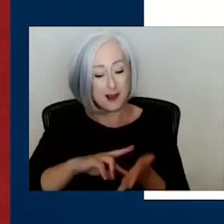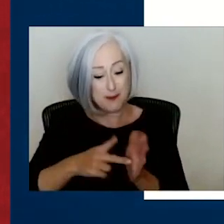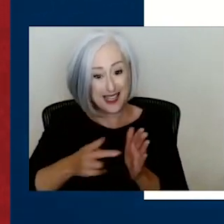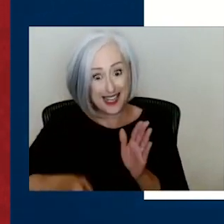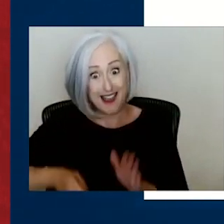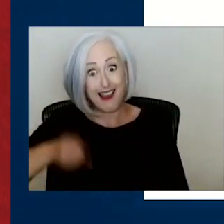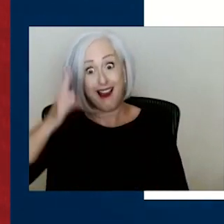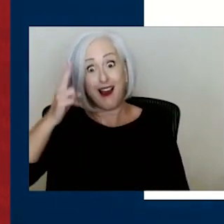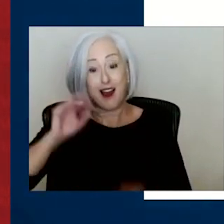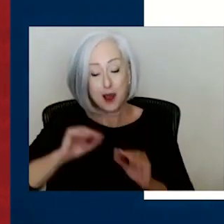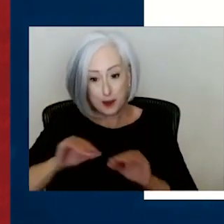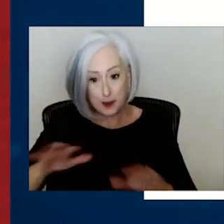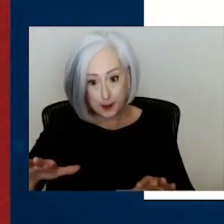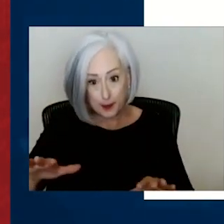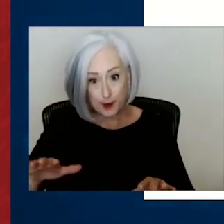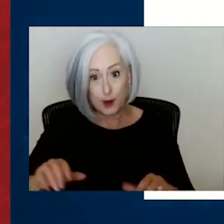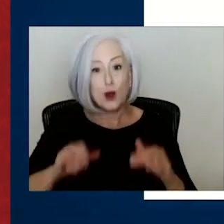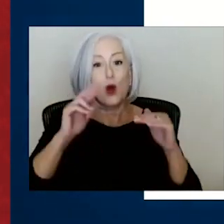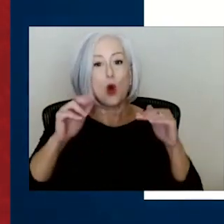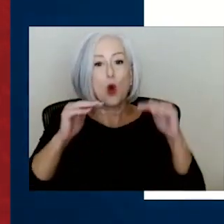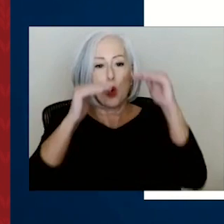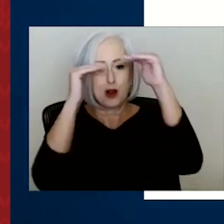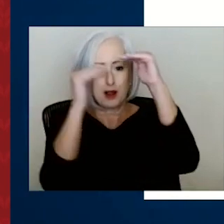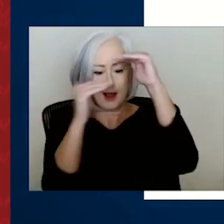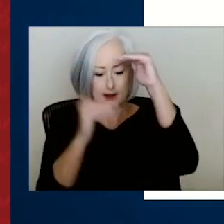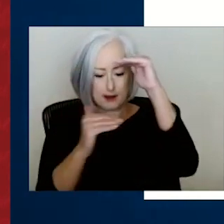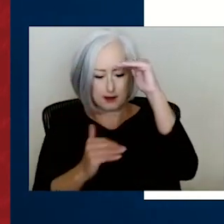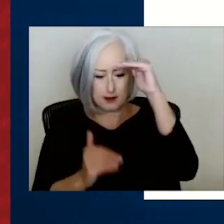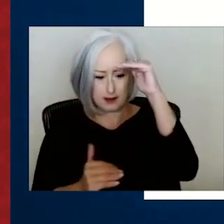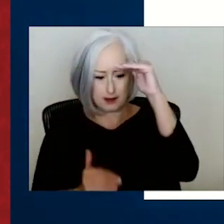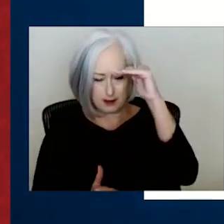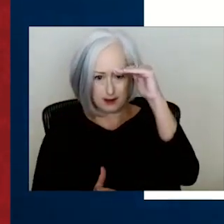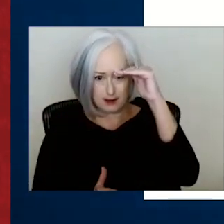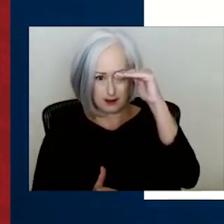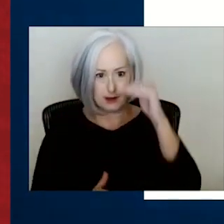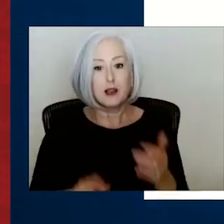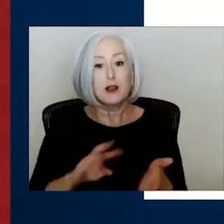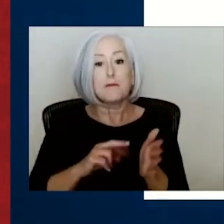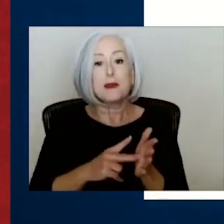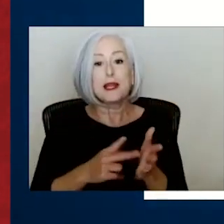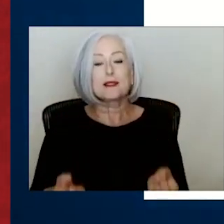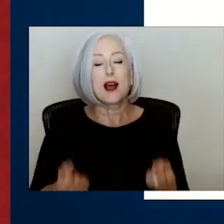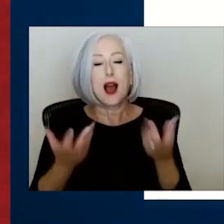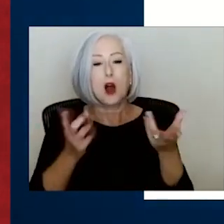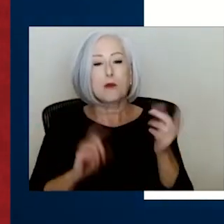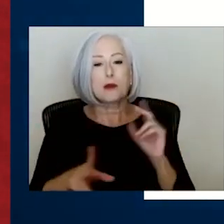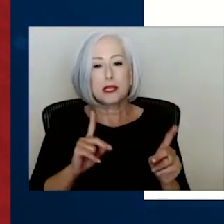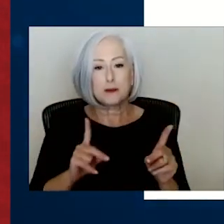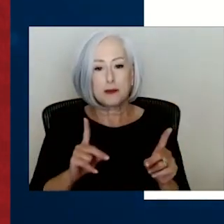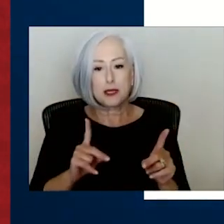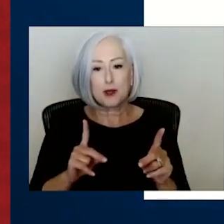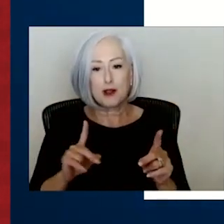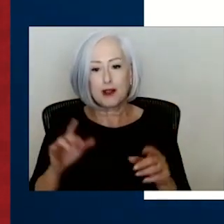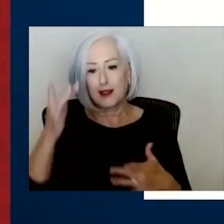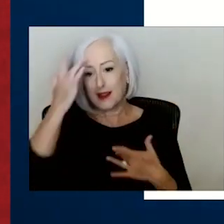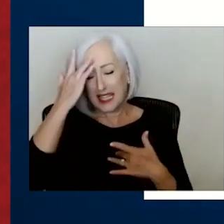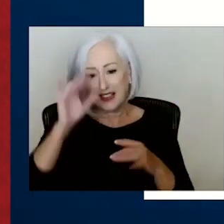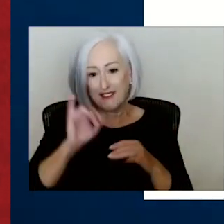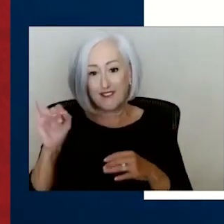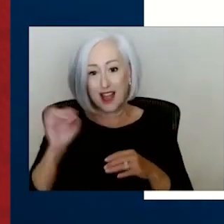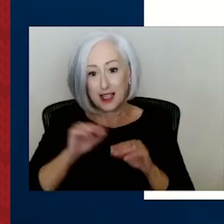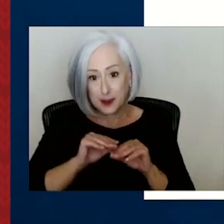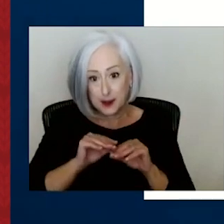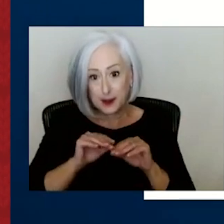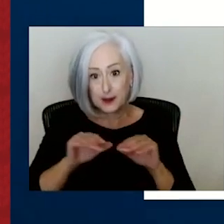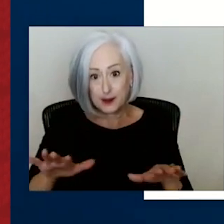the different grades below that. So it is the number of people who are infected, new infections per 100,000 population for